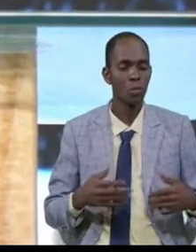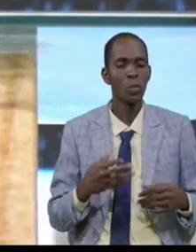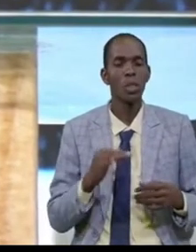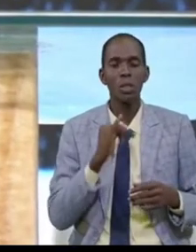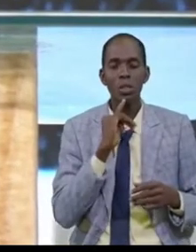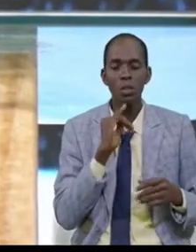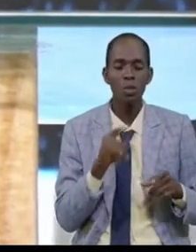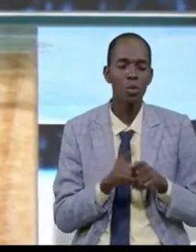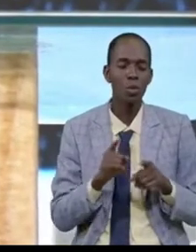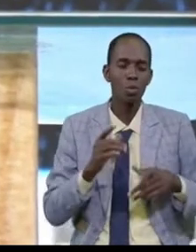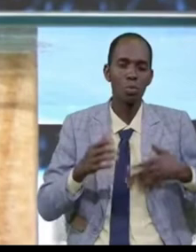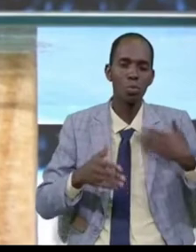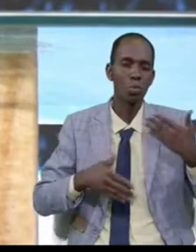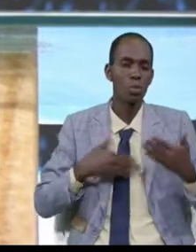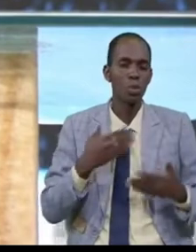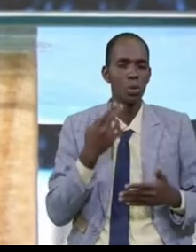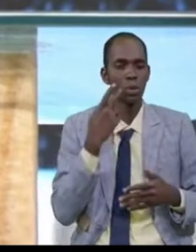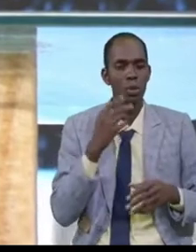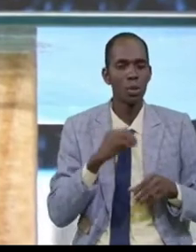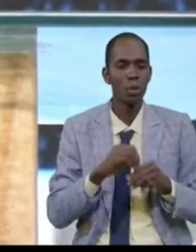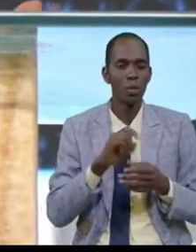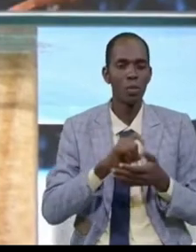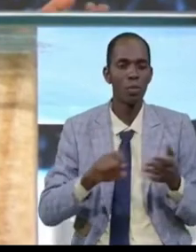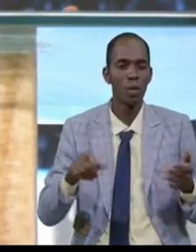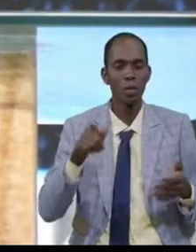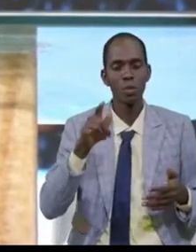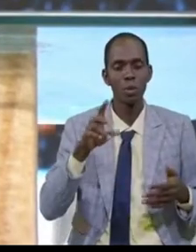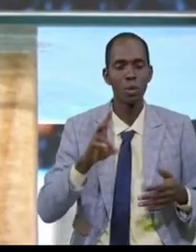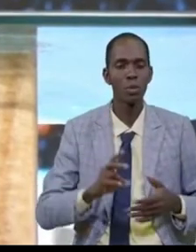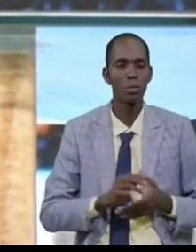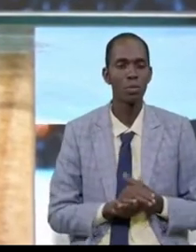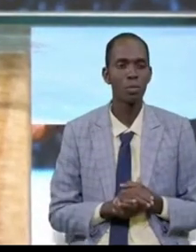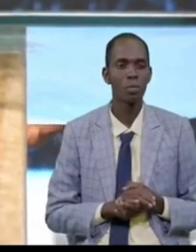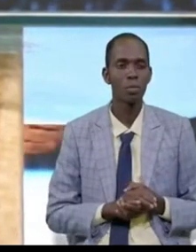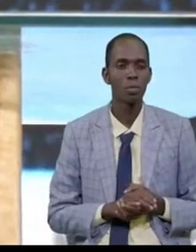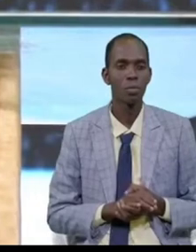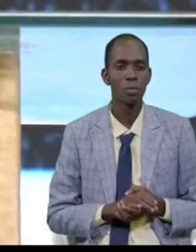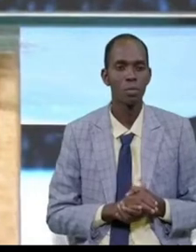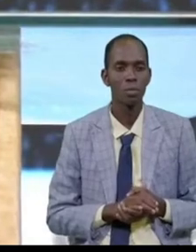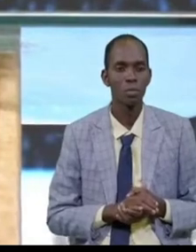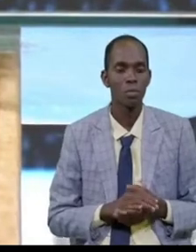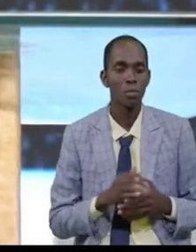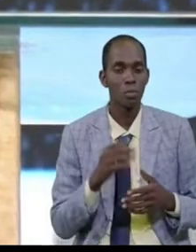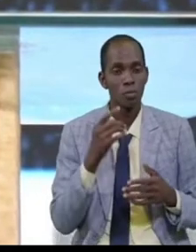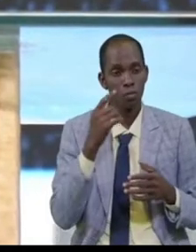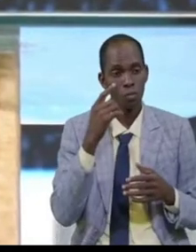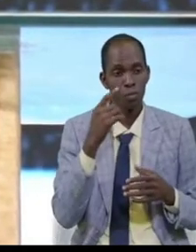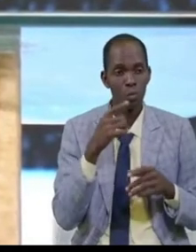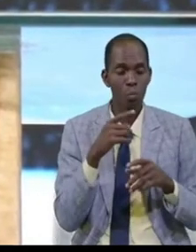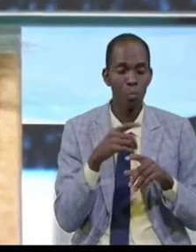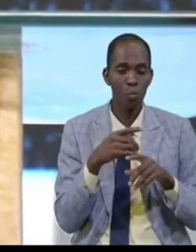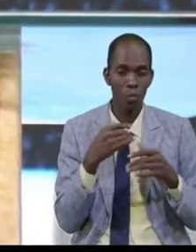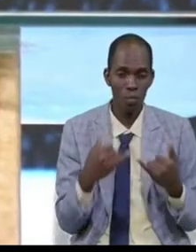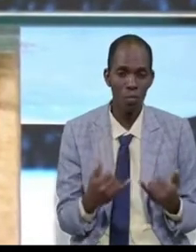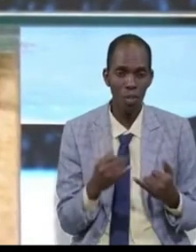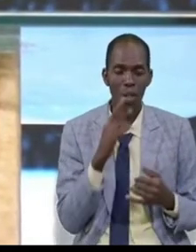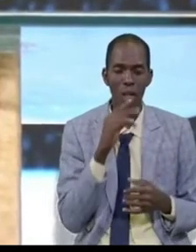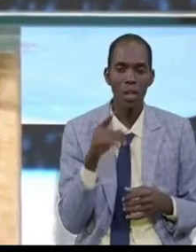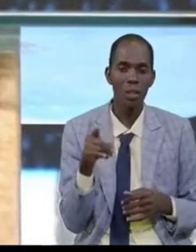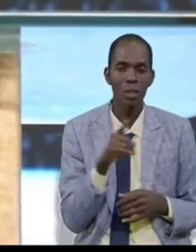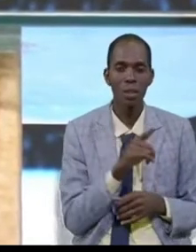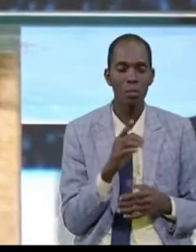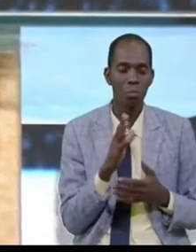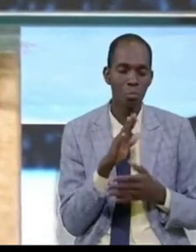And then it goes on in verse 27. It says, but now are ye the body of